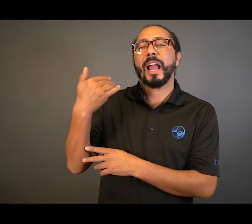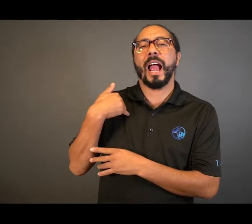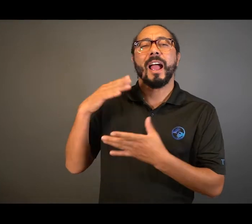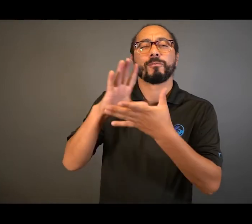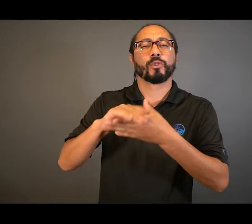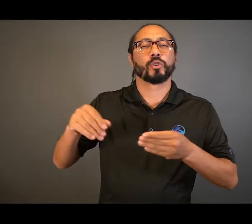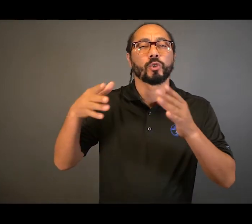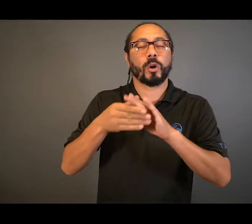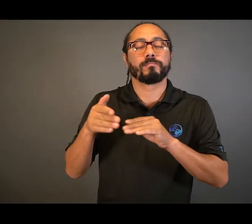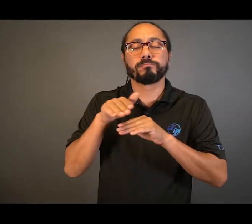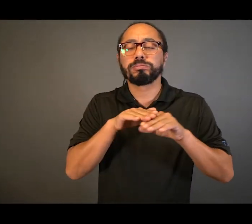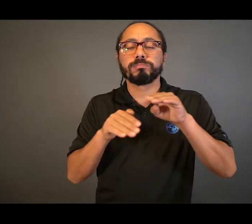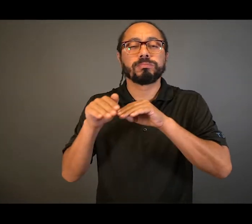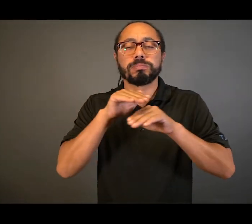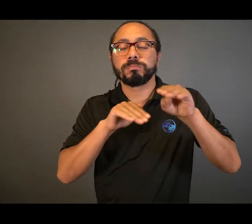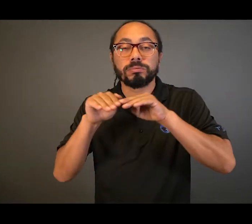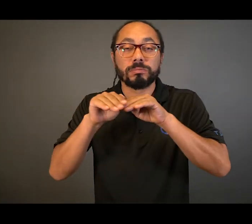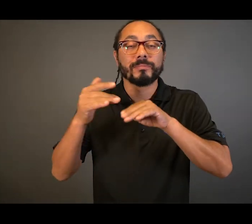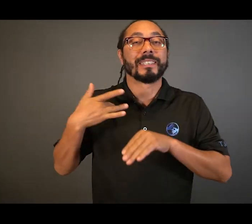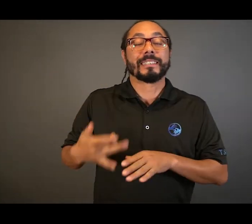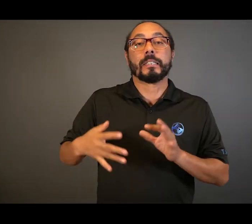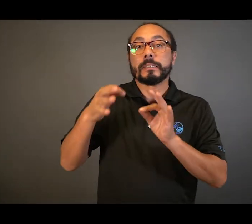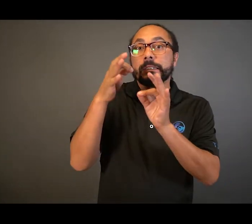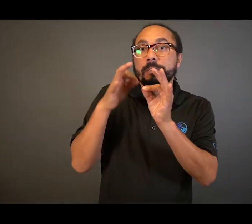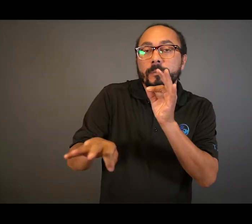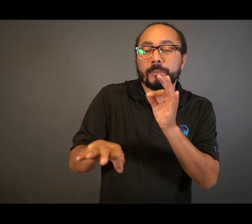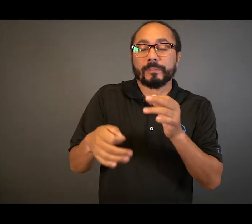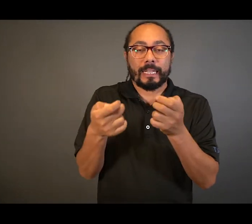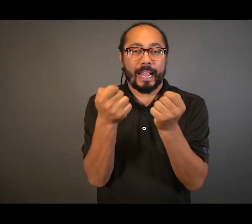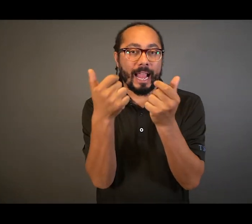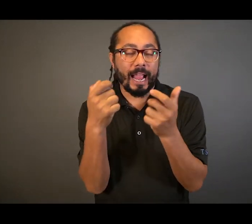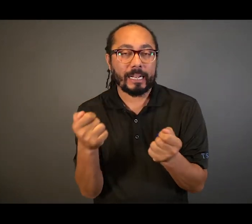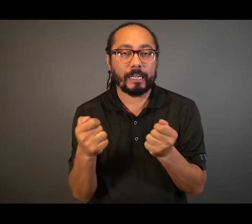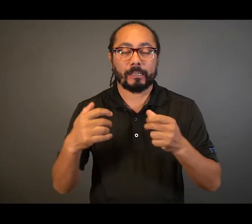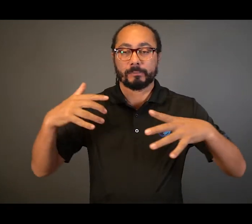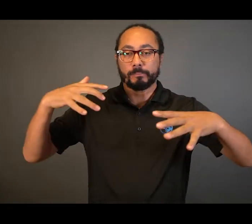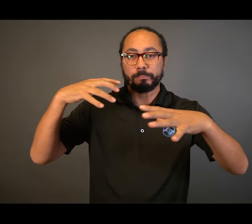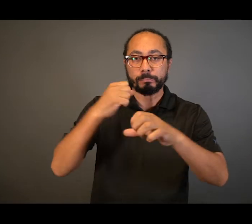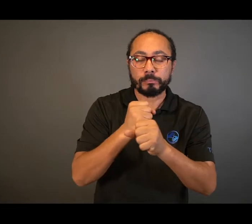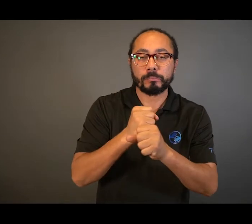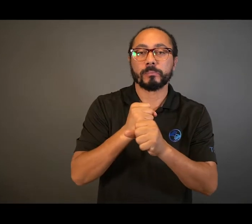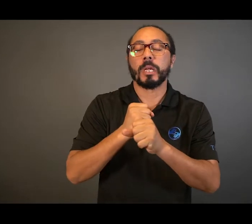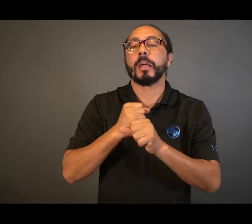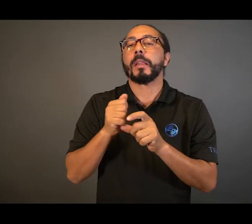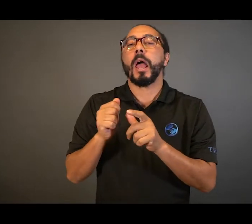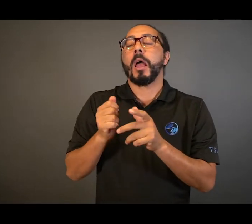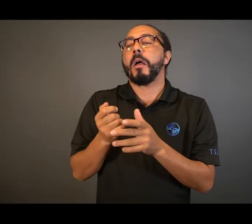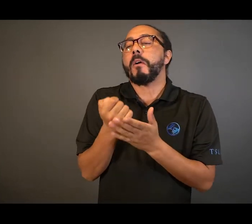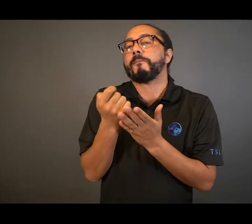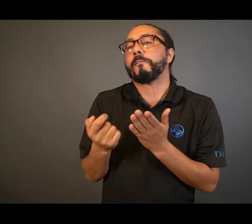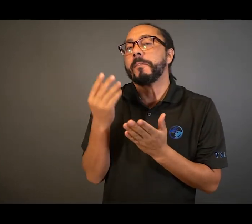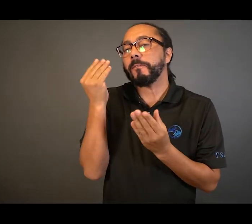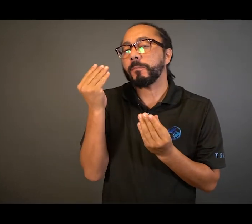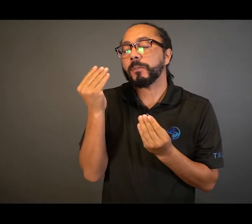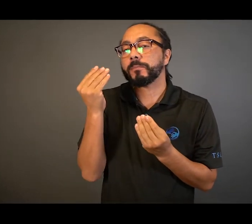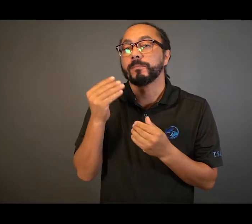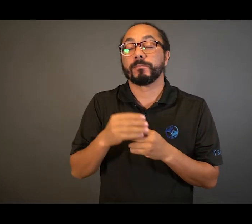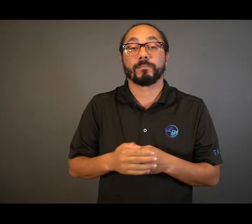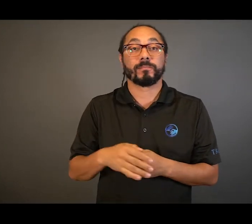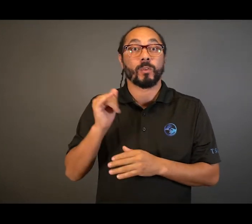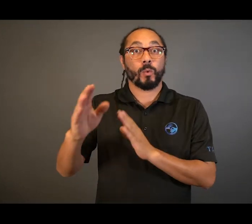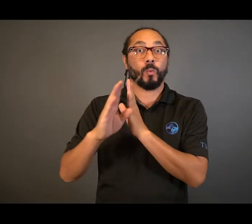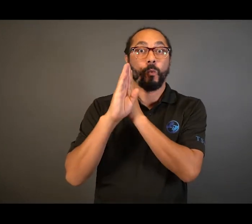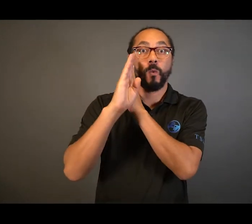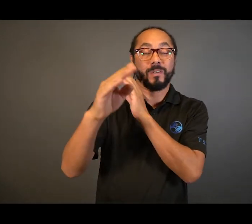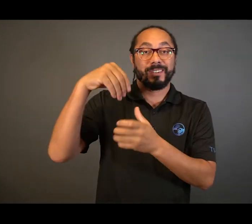formed of layered stories, which are often simplified, edited, redacted, and censored. We see that